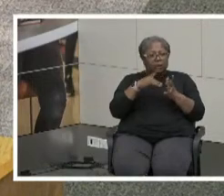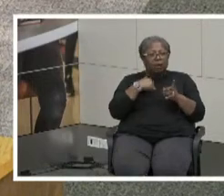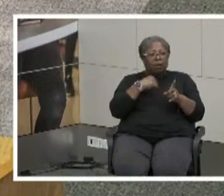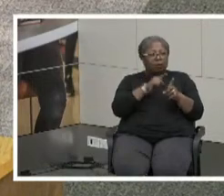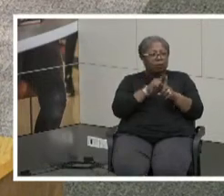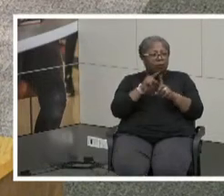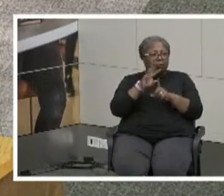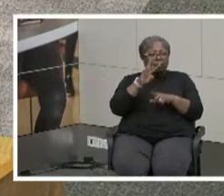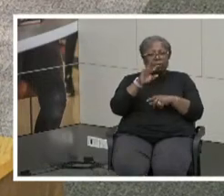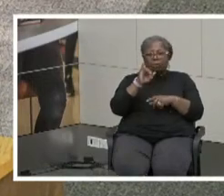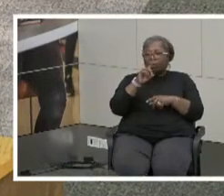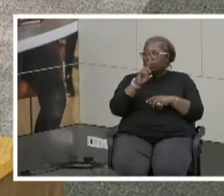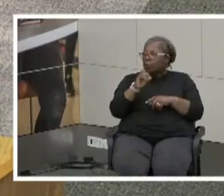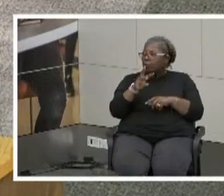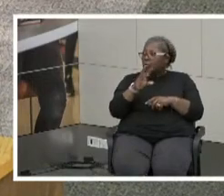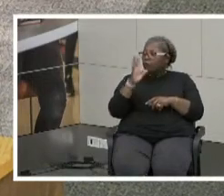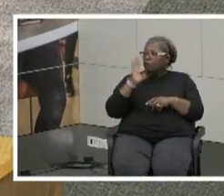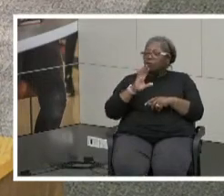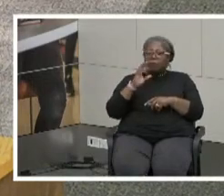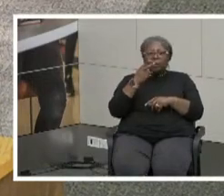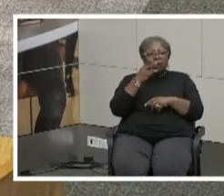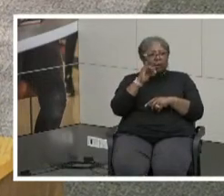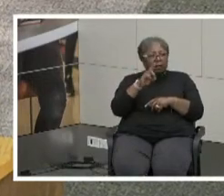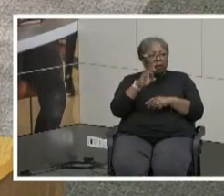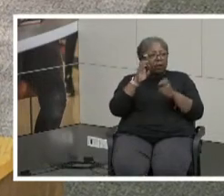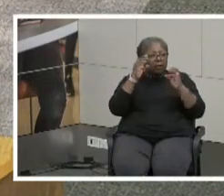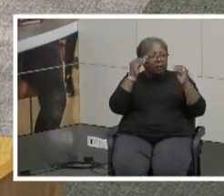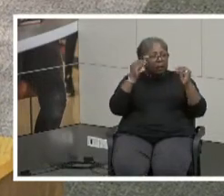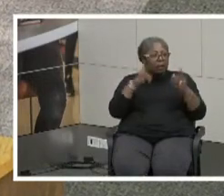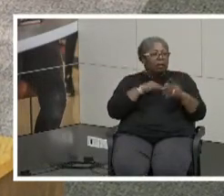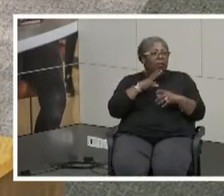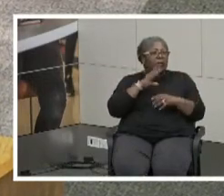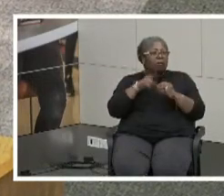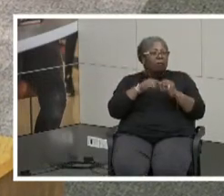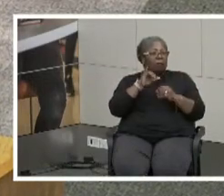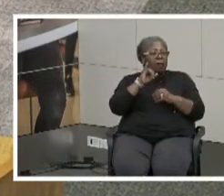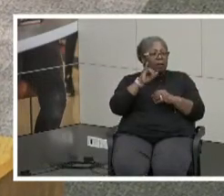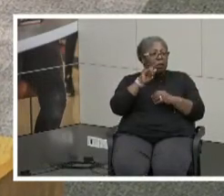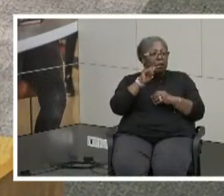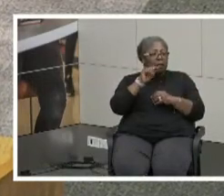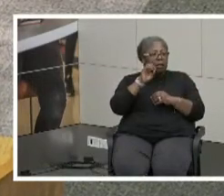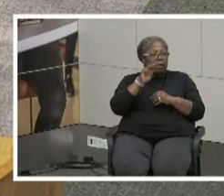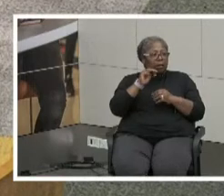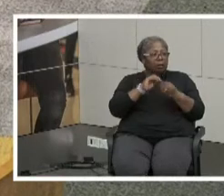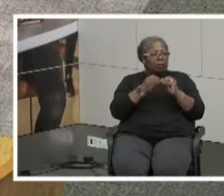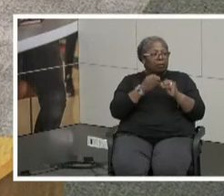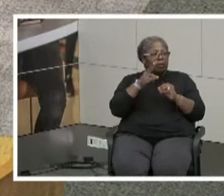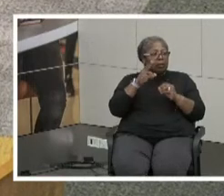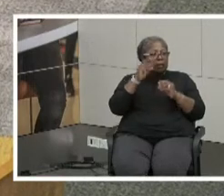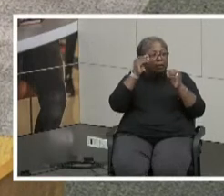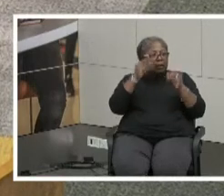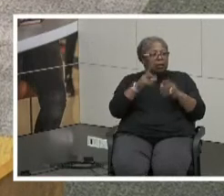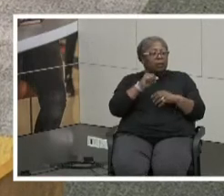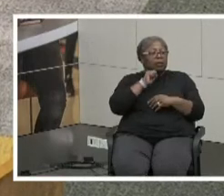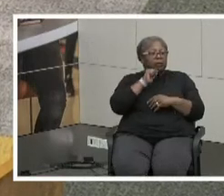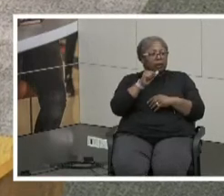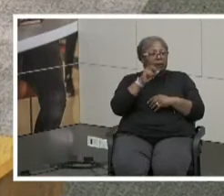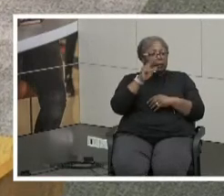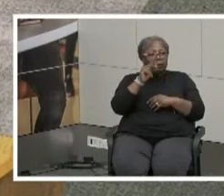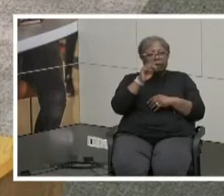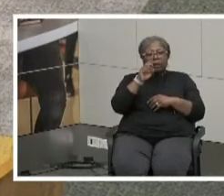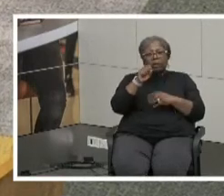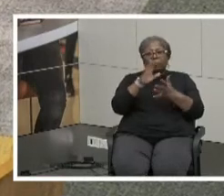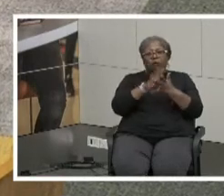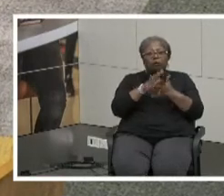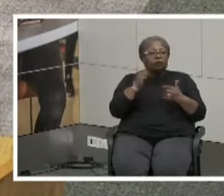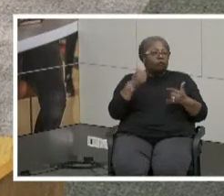also a widow of a former hisda educator I'll be speaking on item number three on behalf of a teacher of a nonnes school who cannot speak